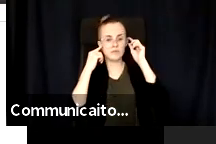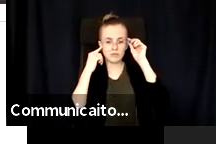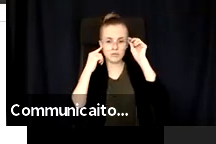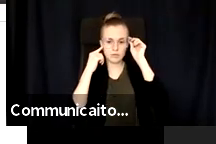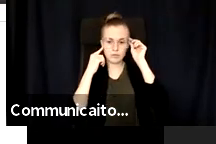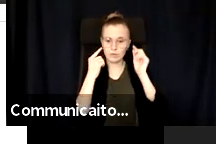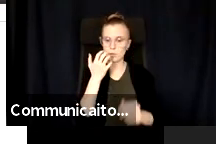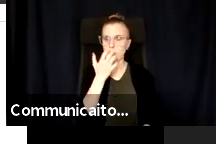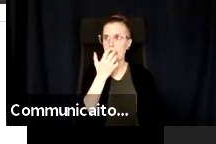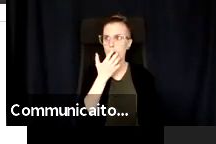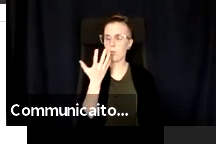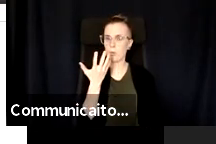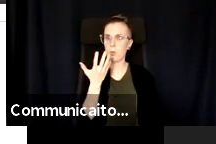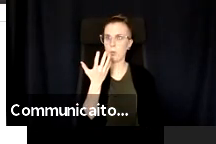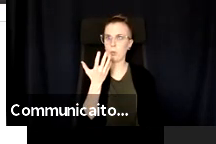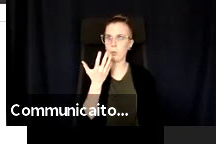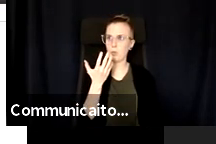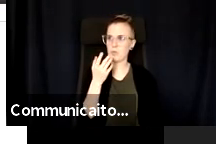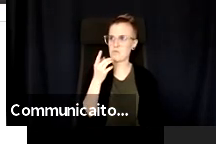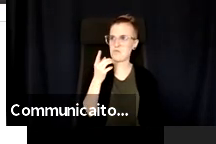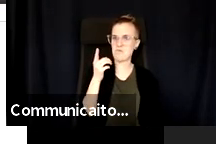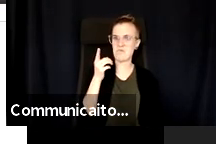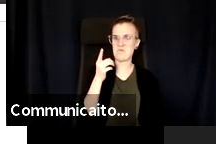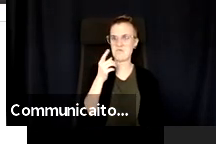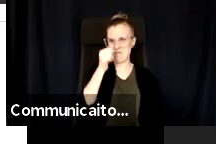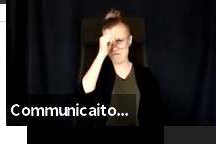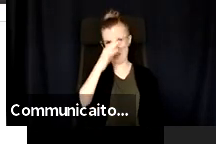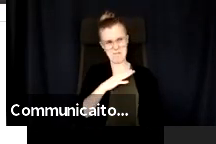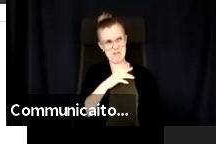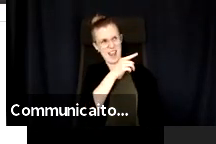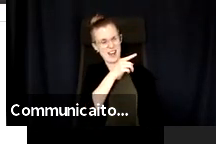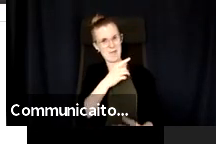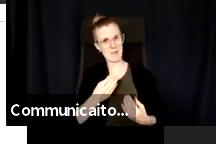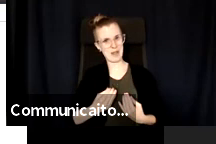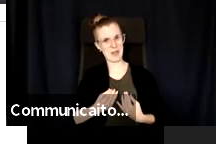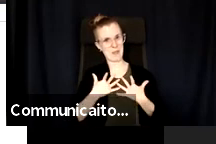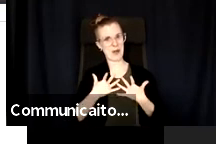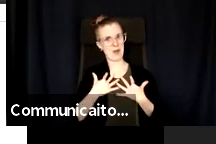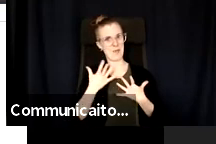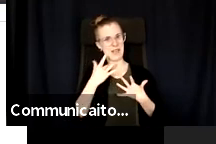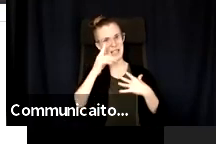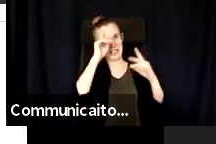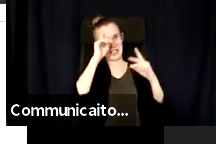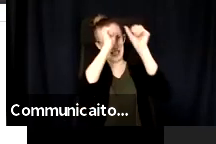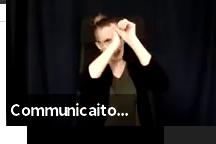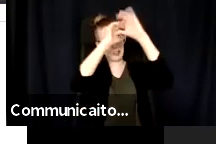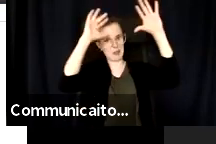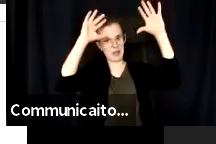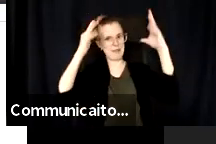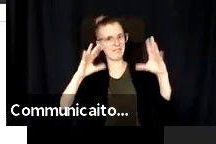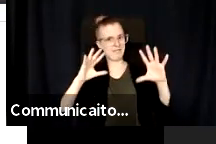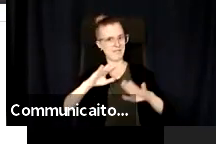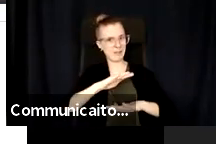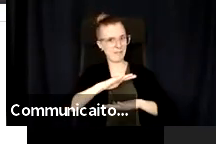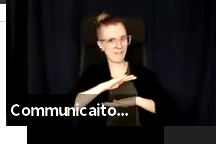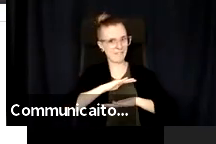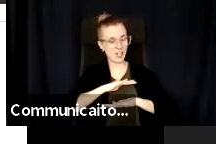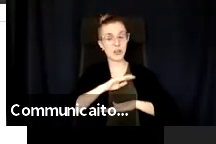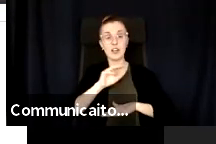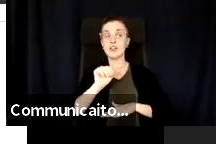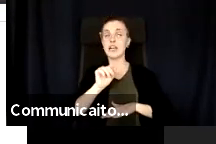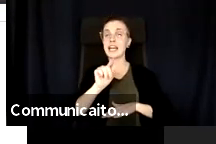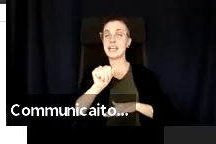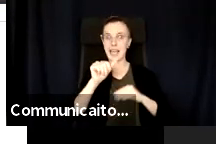then he would be thrilled because the dream has been fulfilled. ADA has taught